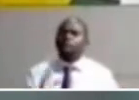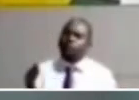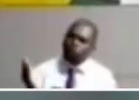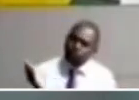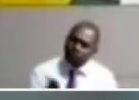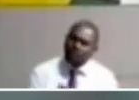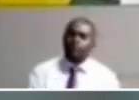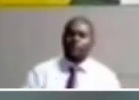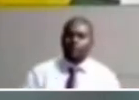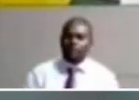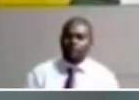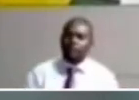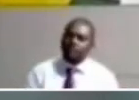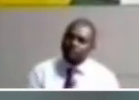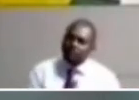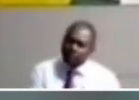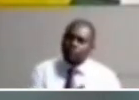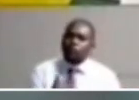came.